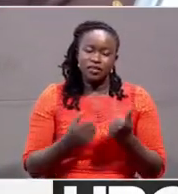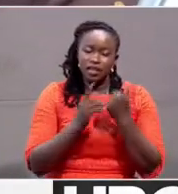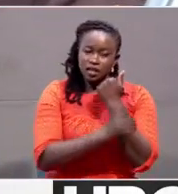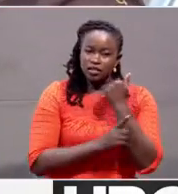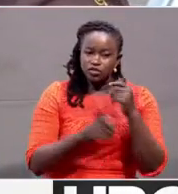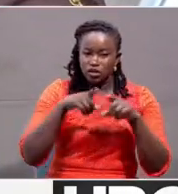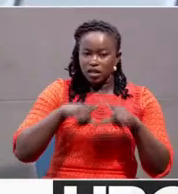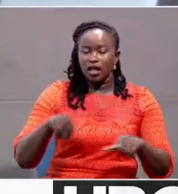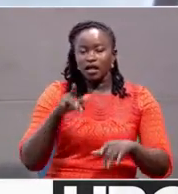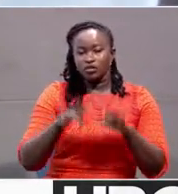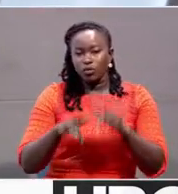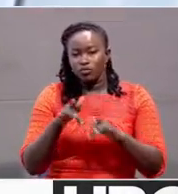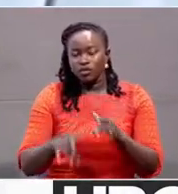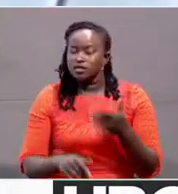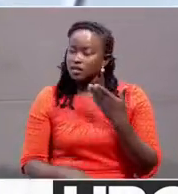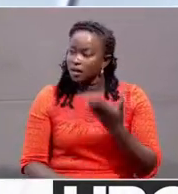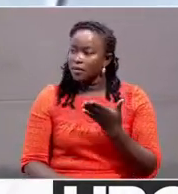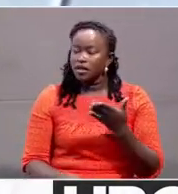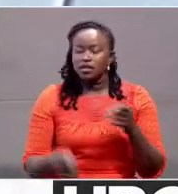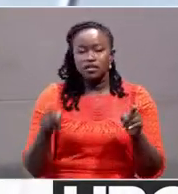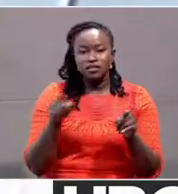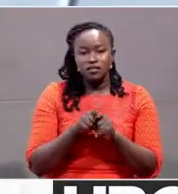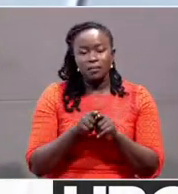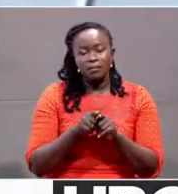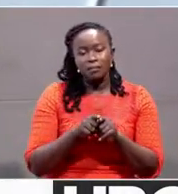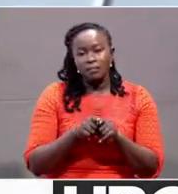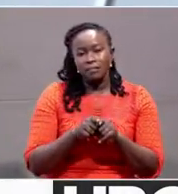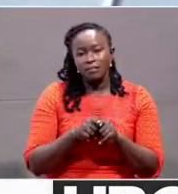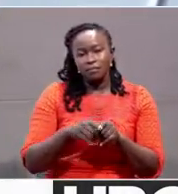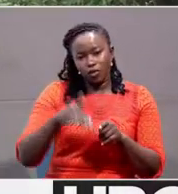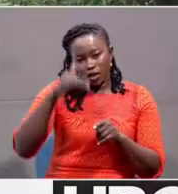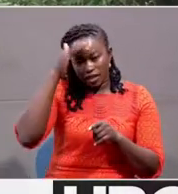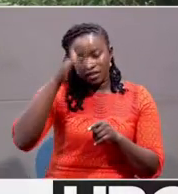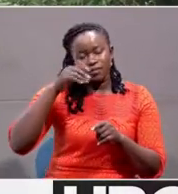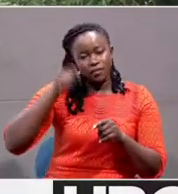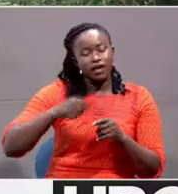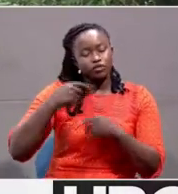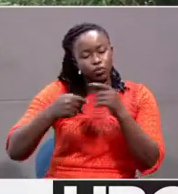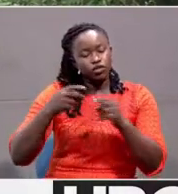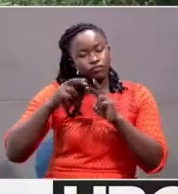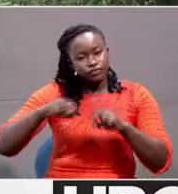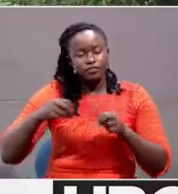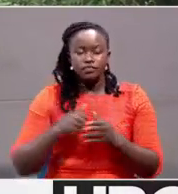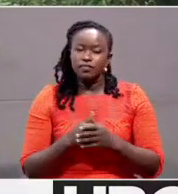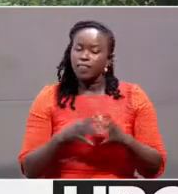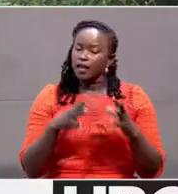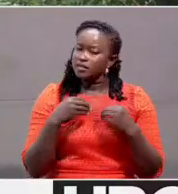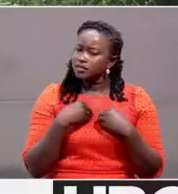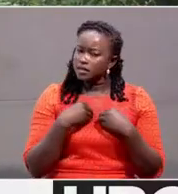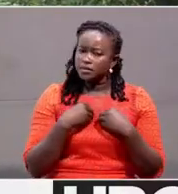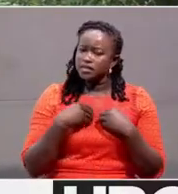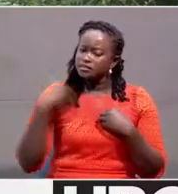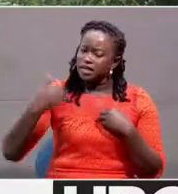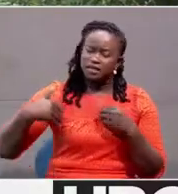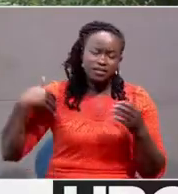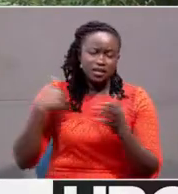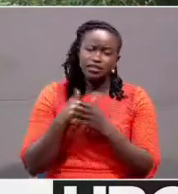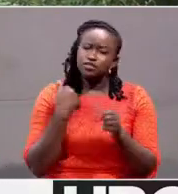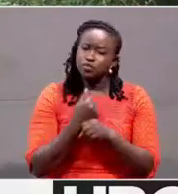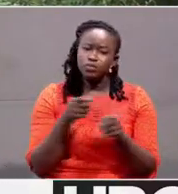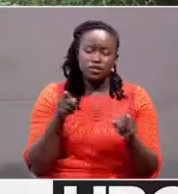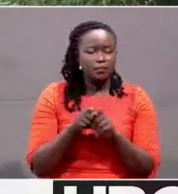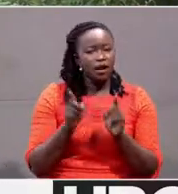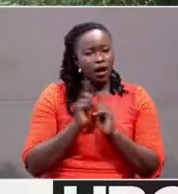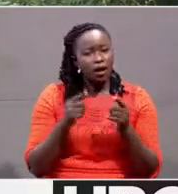land offices as well as directing police to carry on investigations. Munzikirize sitera kuchikola nayo kusinzira ku byenda